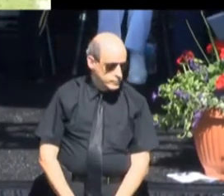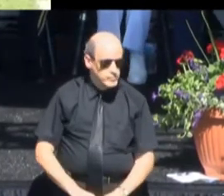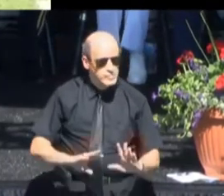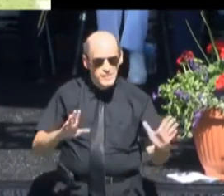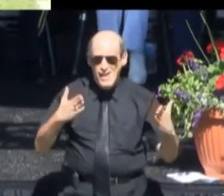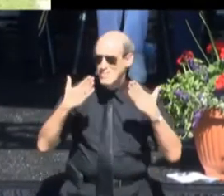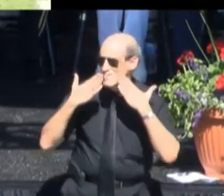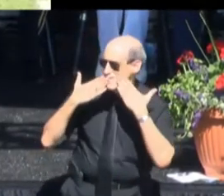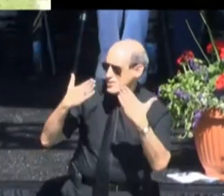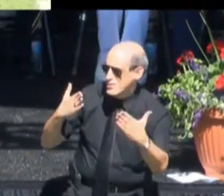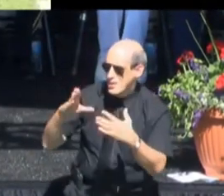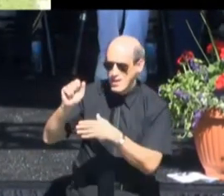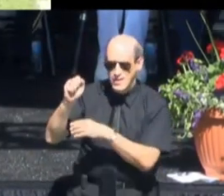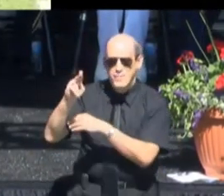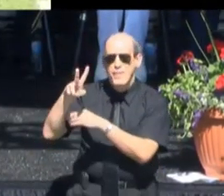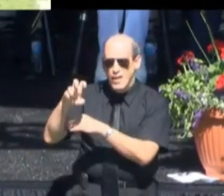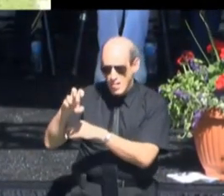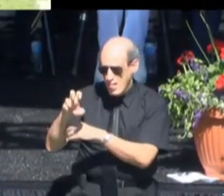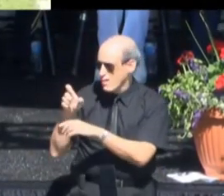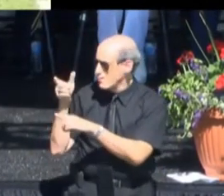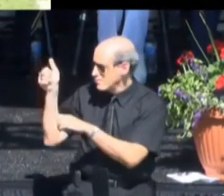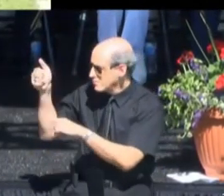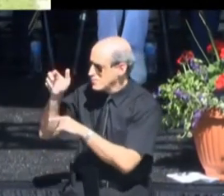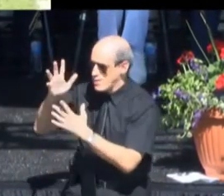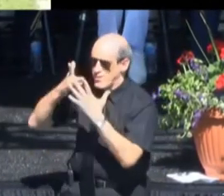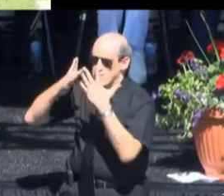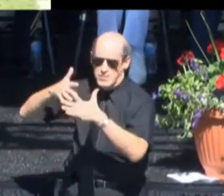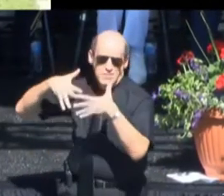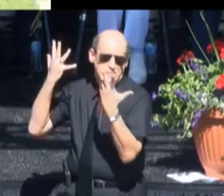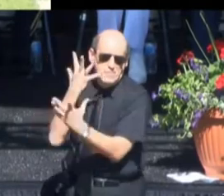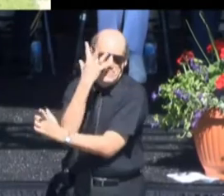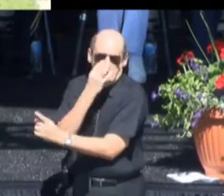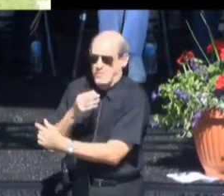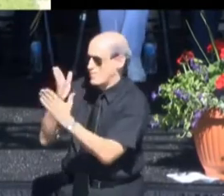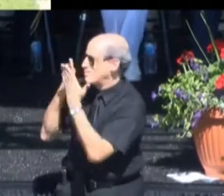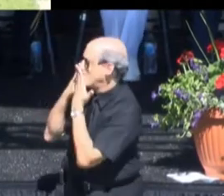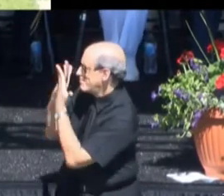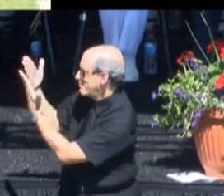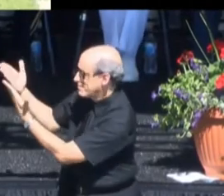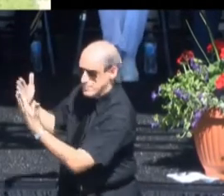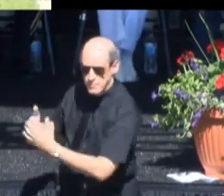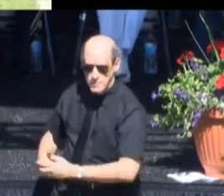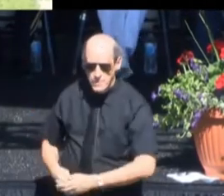Thank you to Camille Sokoloff for that tremendous rendition of our national anthem.